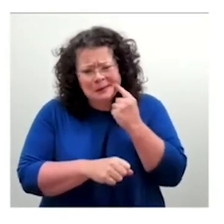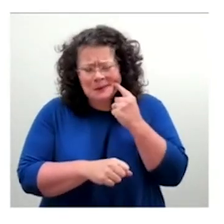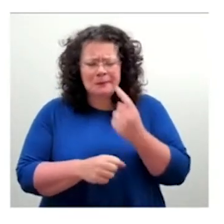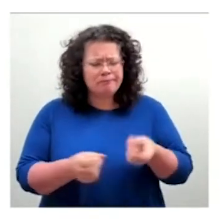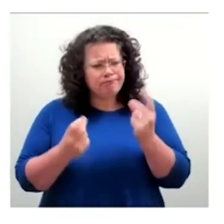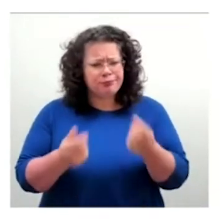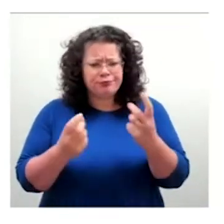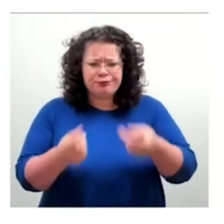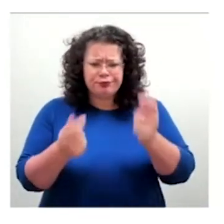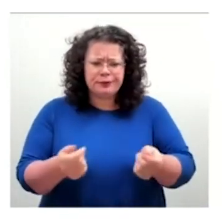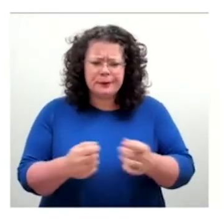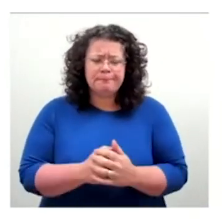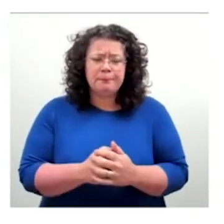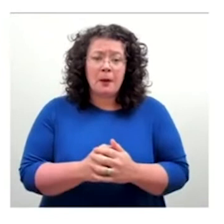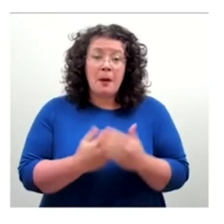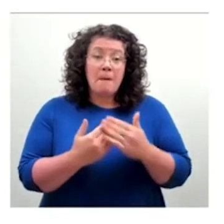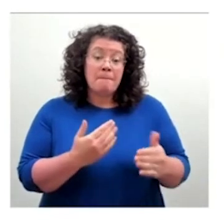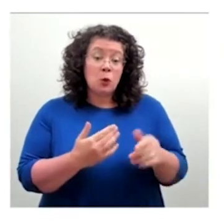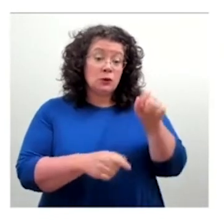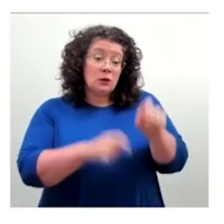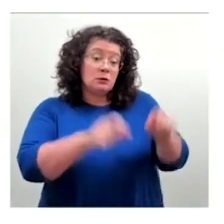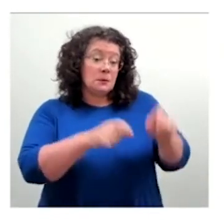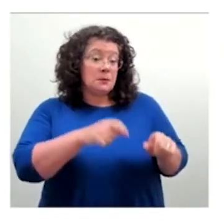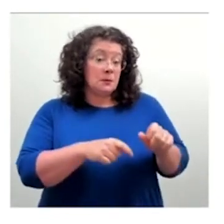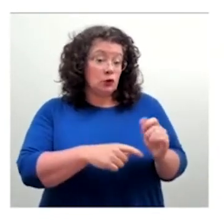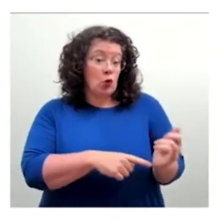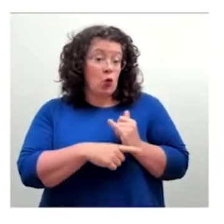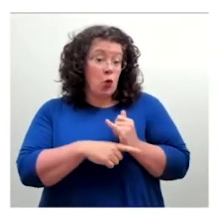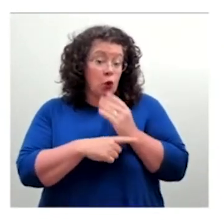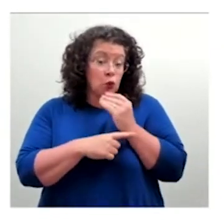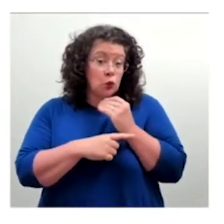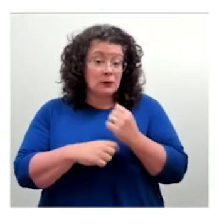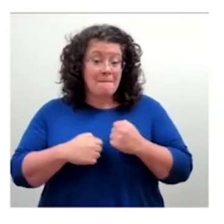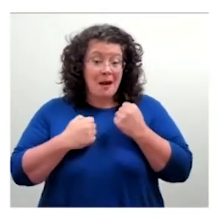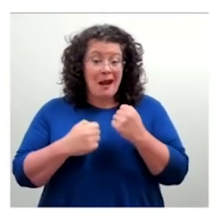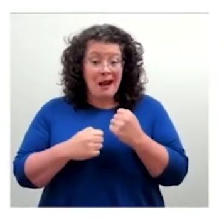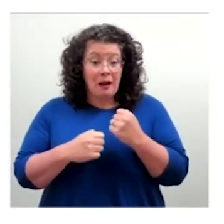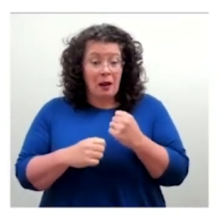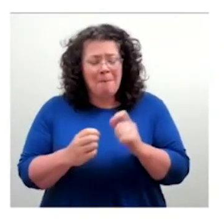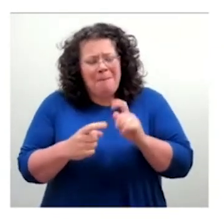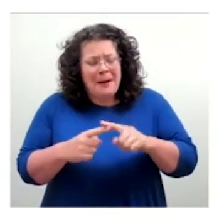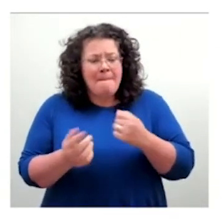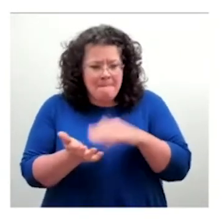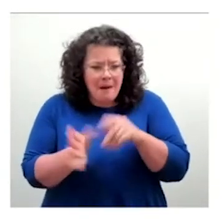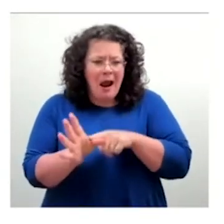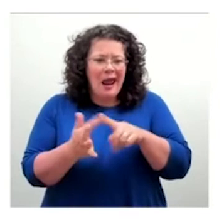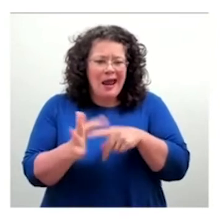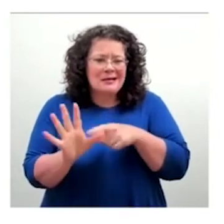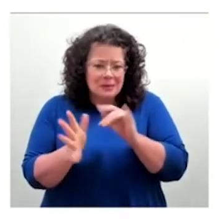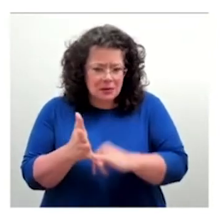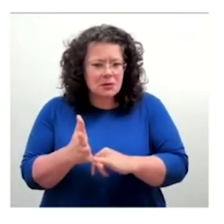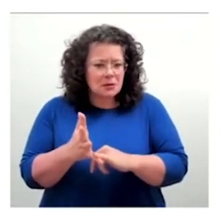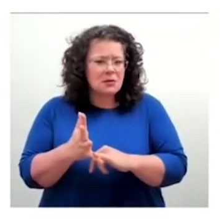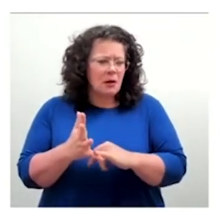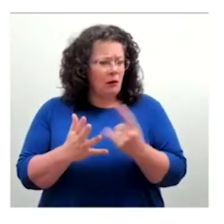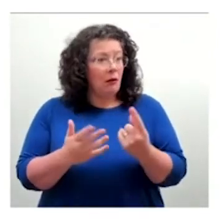environment. I'm also heartened when I see how the maturity model is working both internally at Microsoft, which is really my remit,